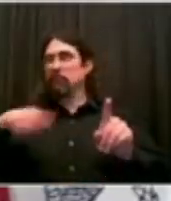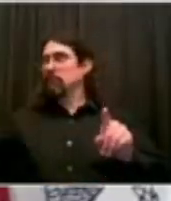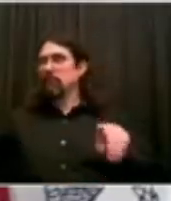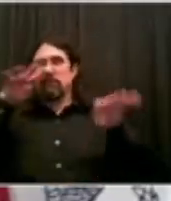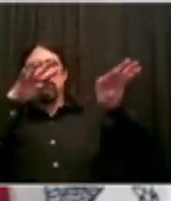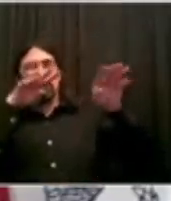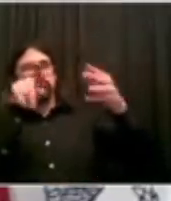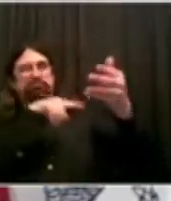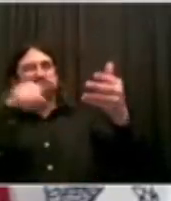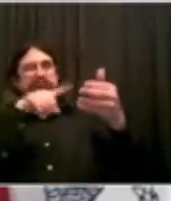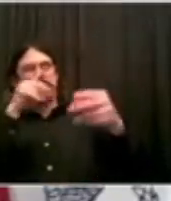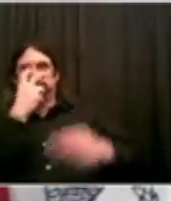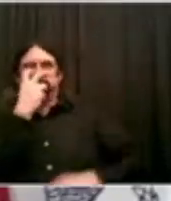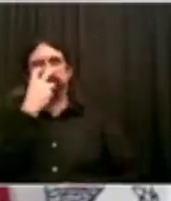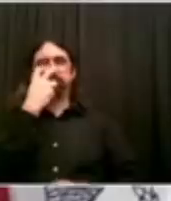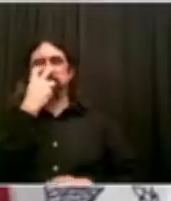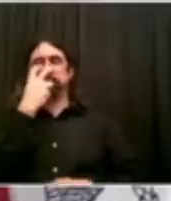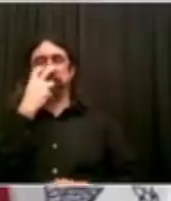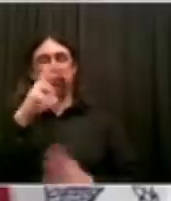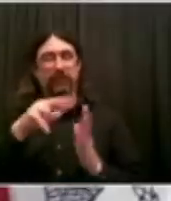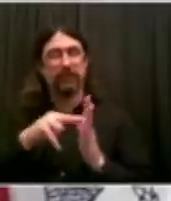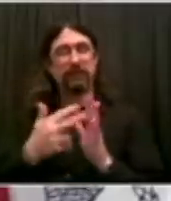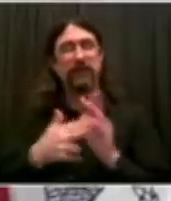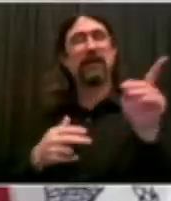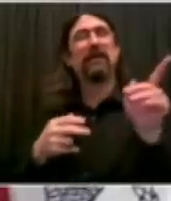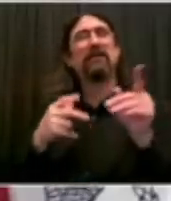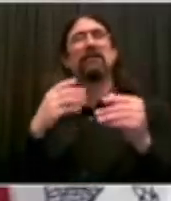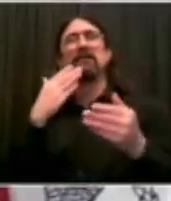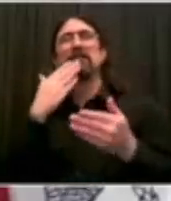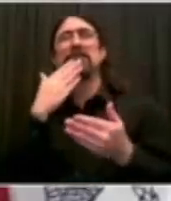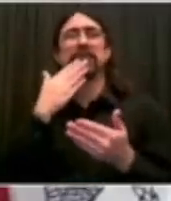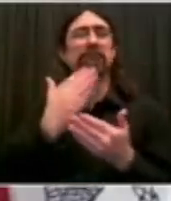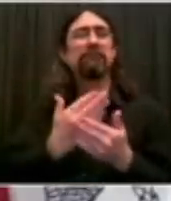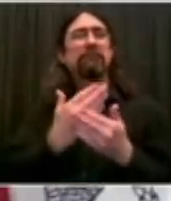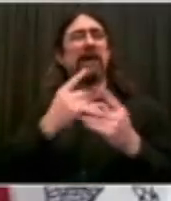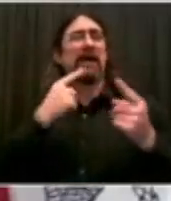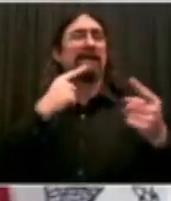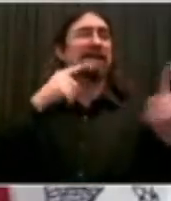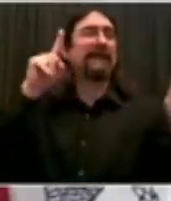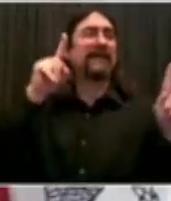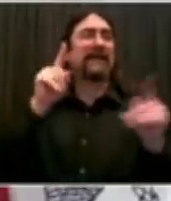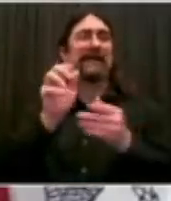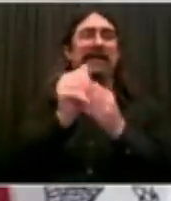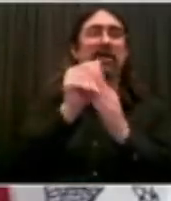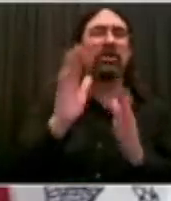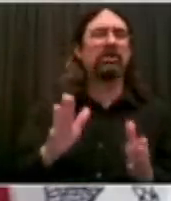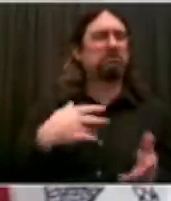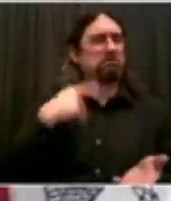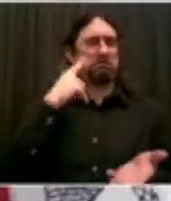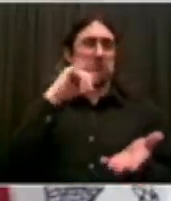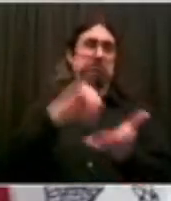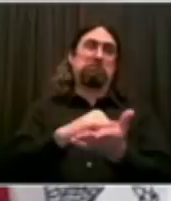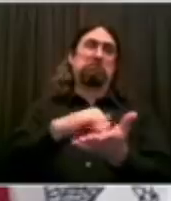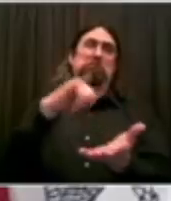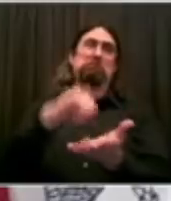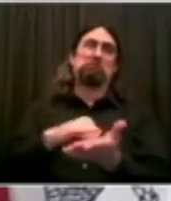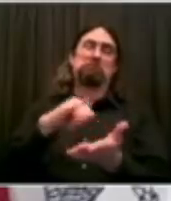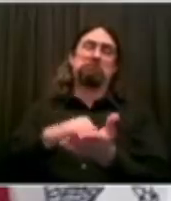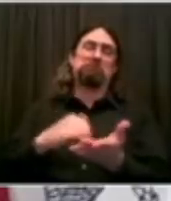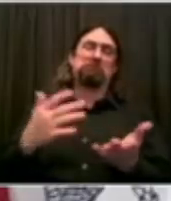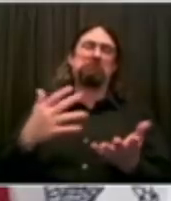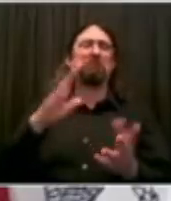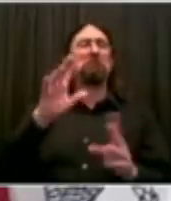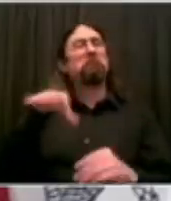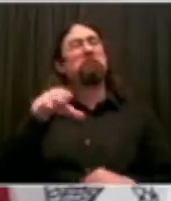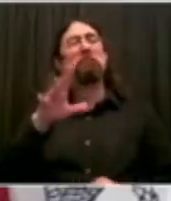So that's the way I see it. Go ahead, Aaron. Okay, thank you. And then the legislature went